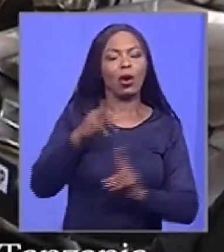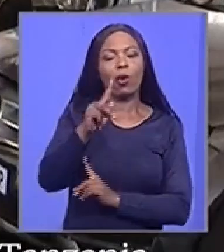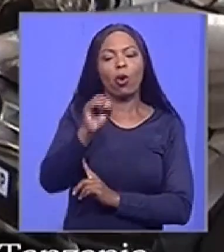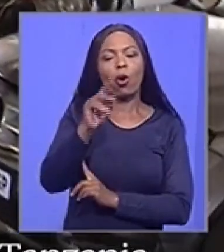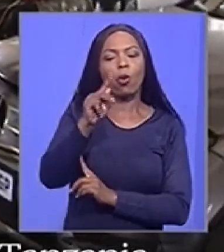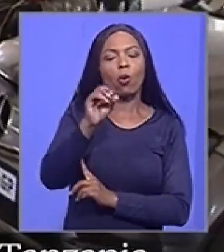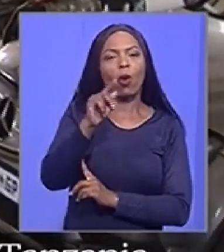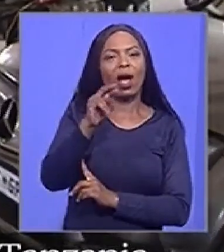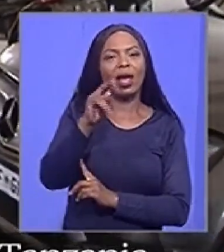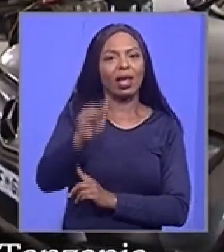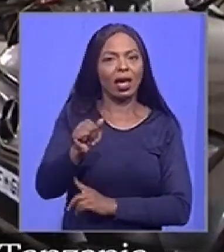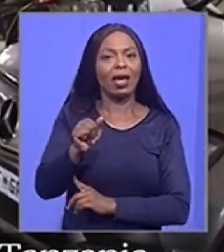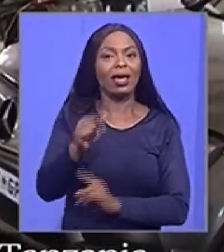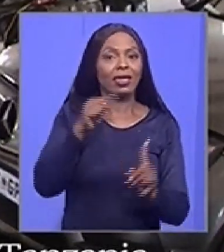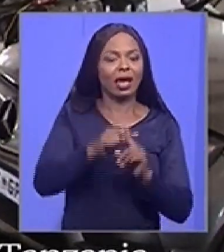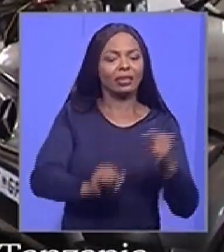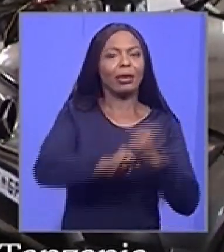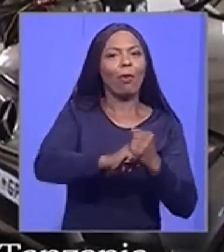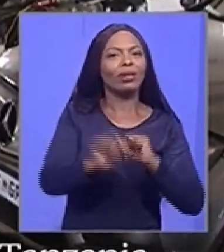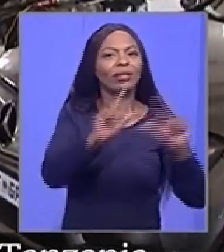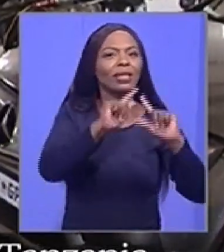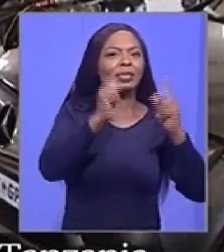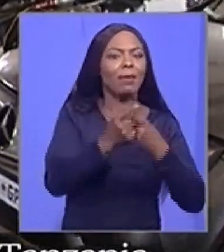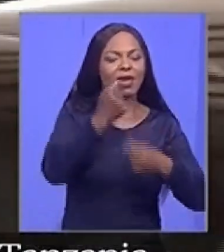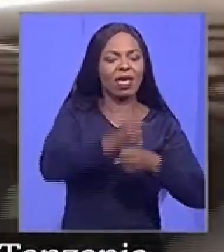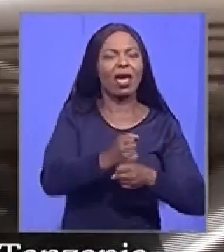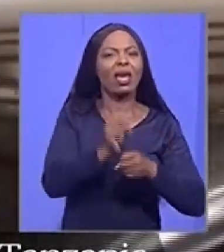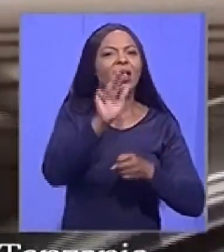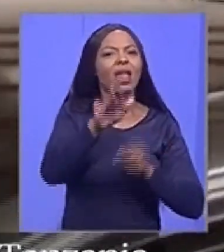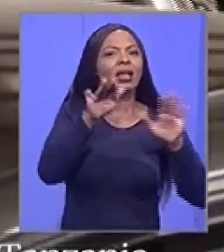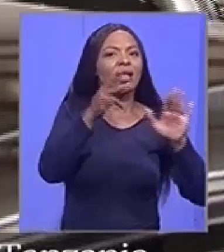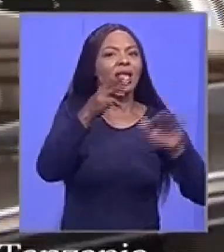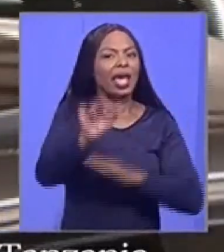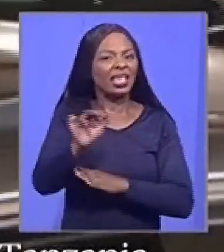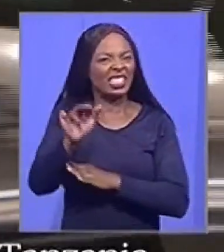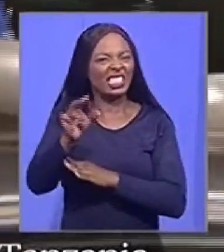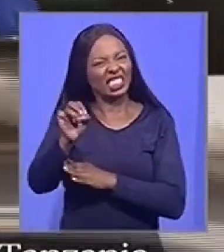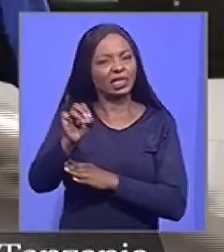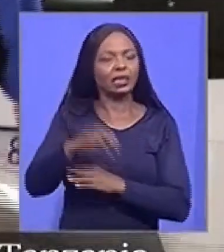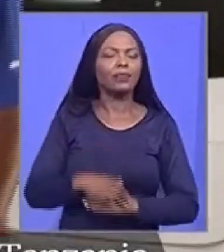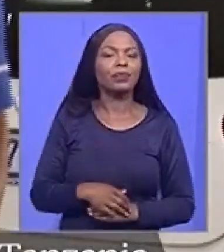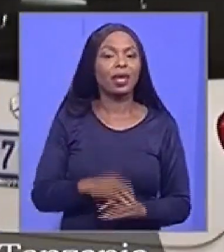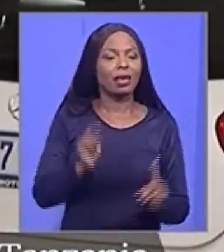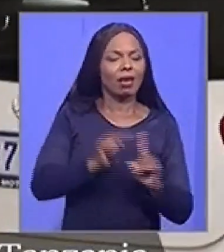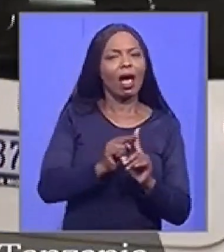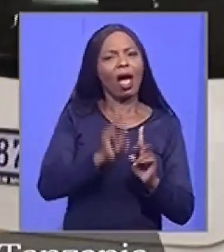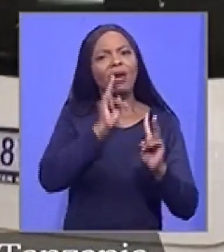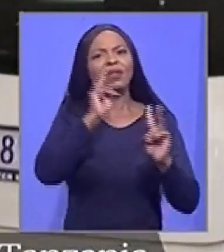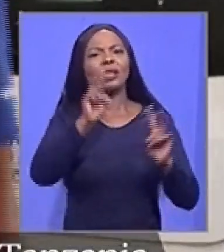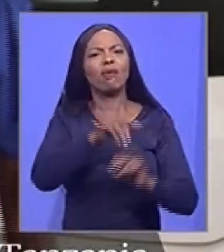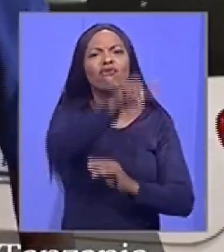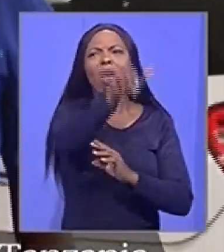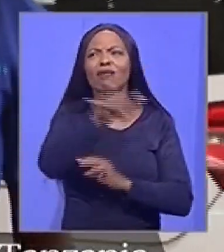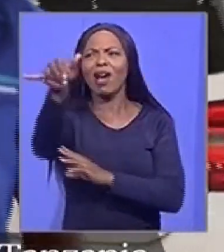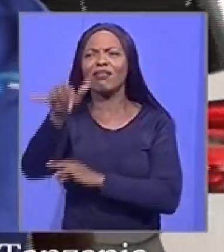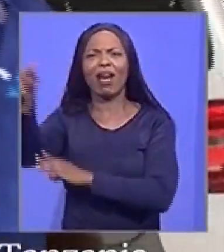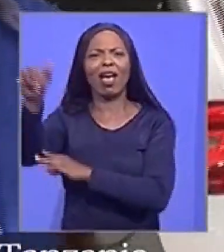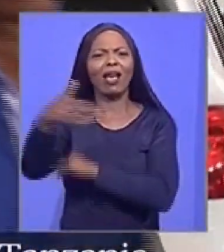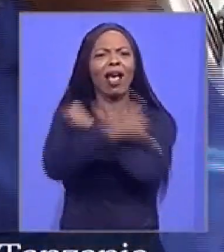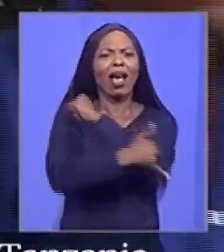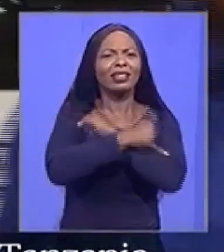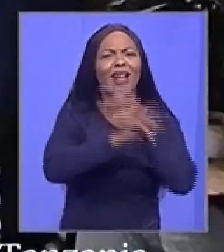sa Sundowns ka mengwaga ya di-1980s gomme kokwana o šetše a etetše dinaga tše dintši kontinenteng